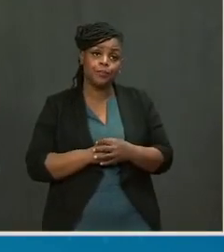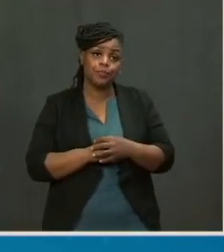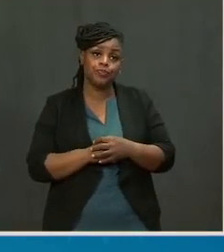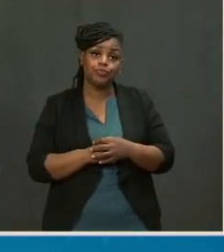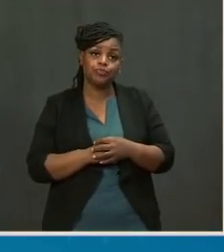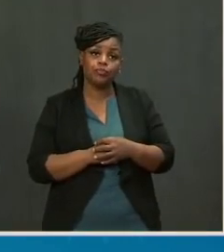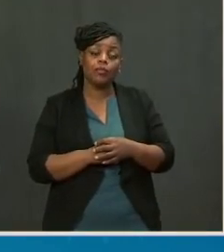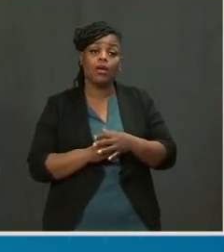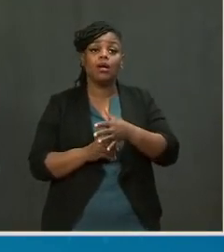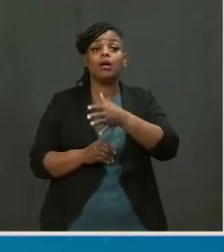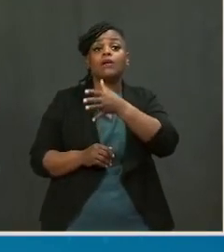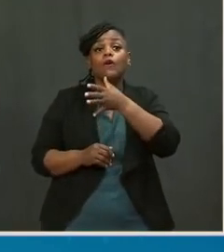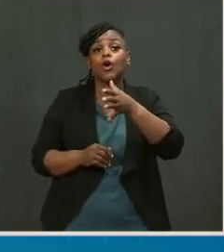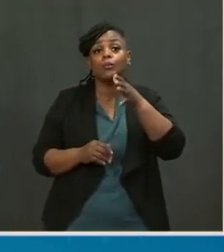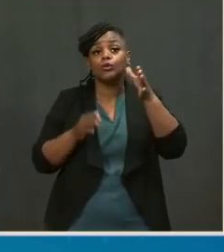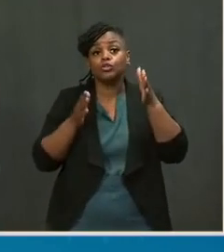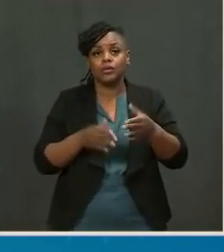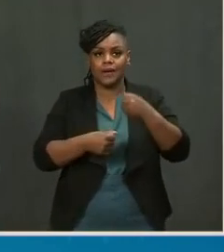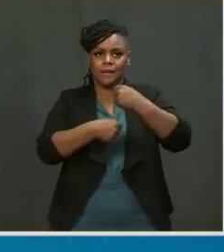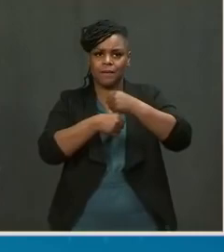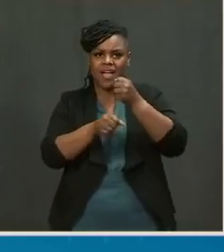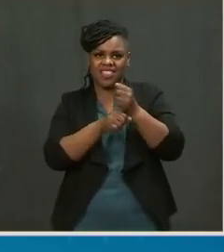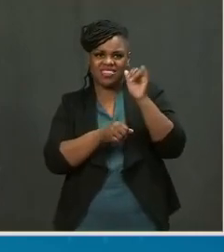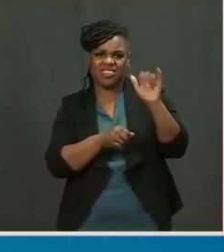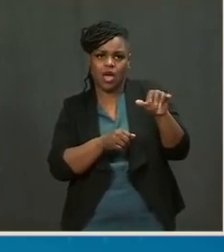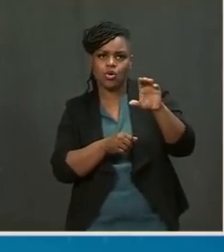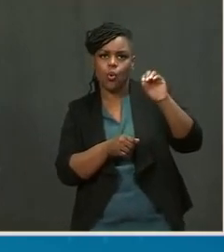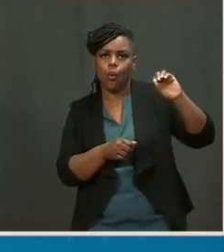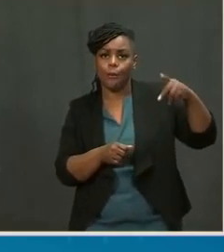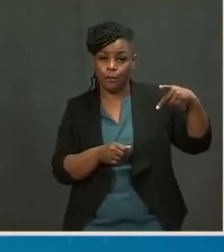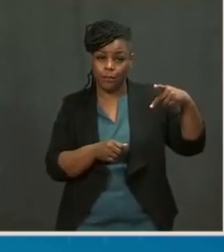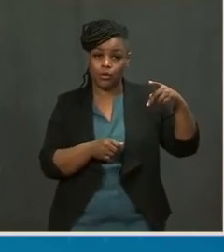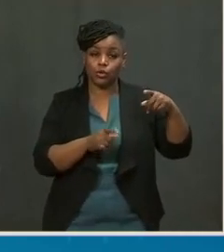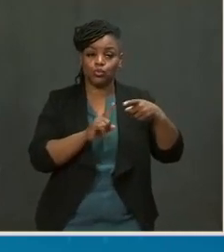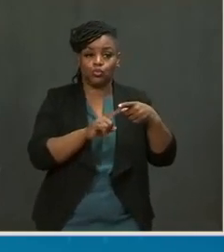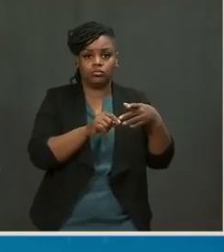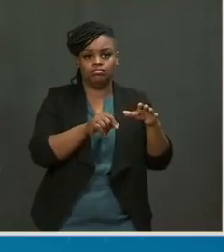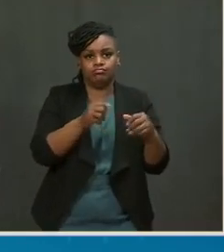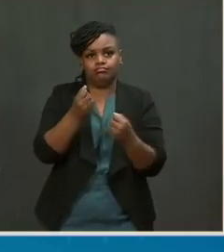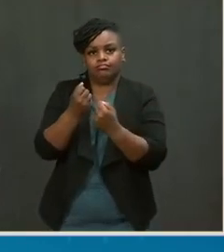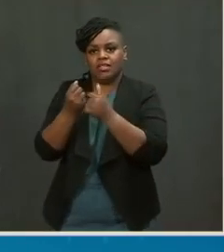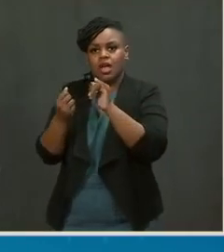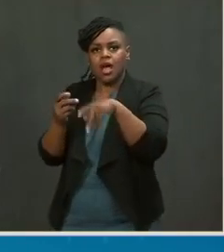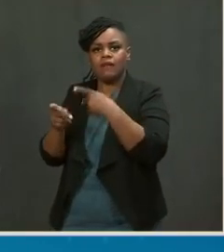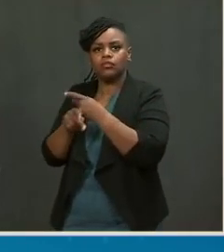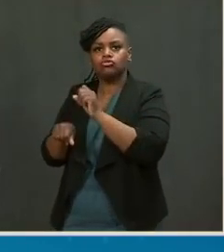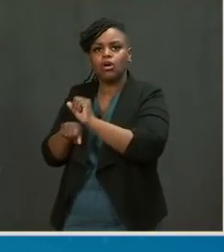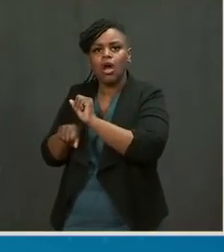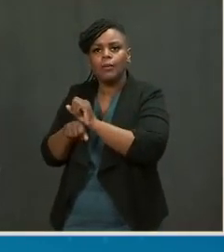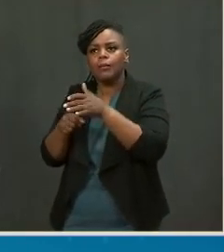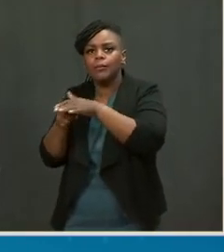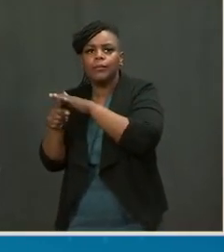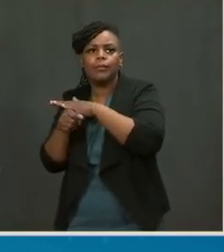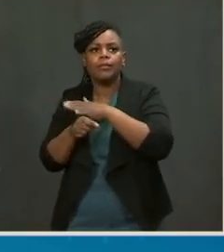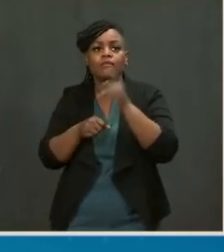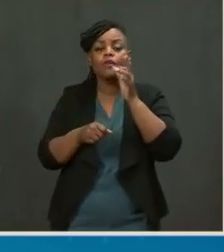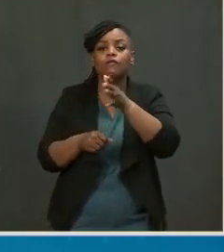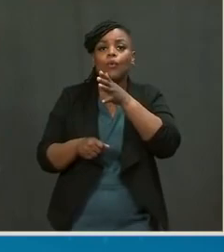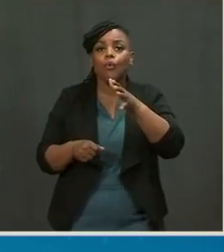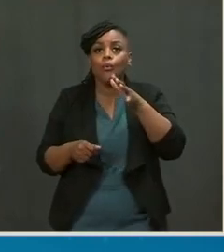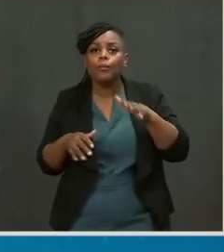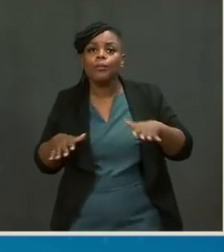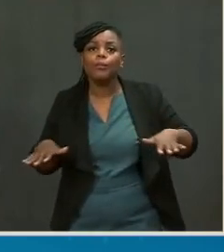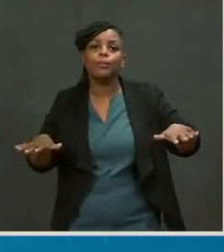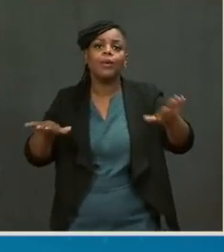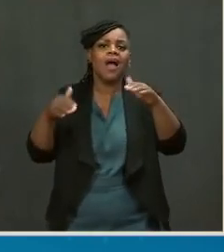co-op to fill the work and the jobs that needed to be done to electrify rural America. They're now doing the